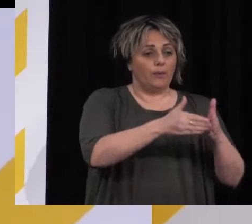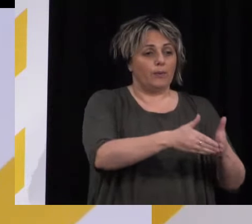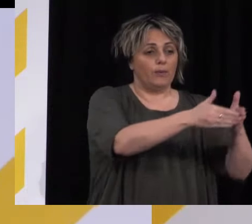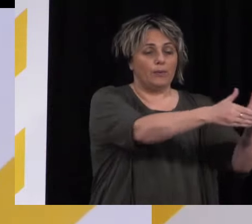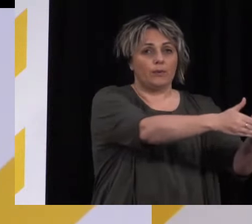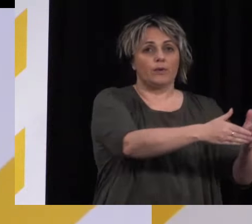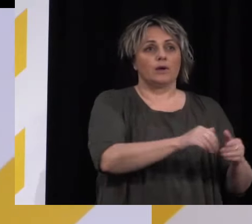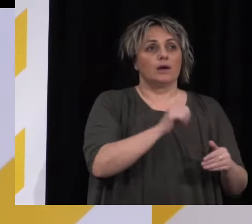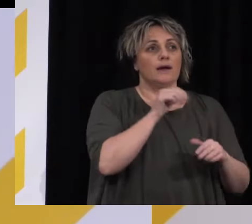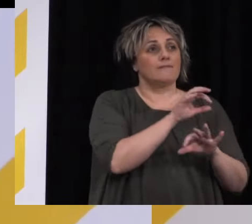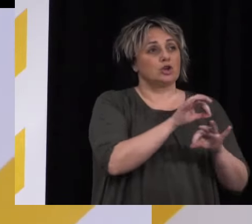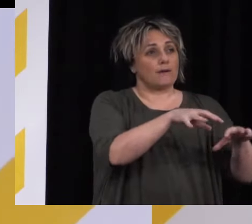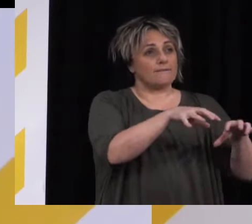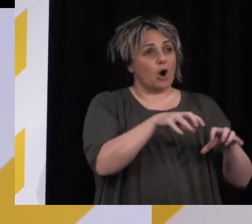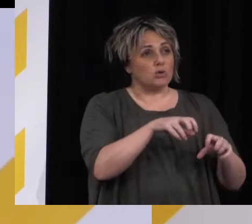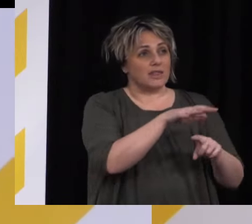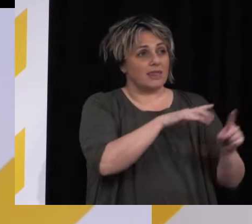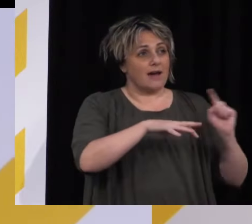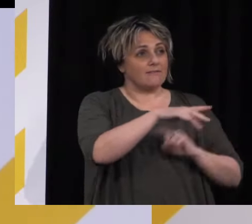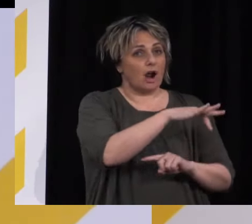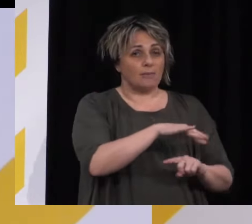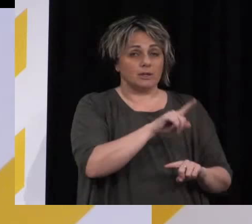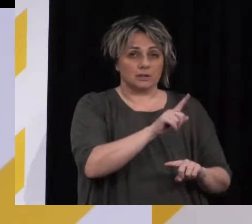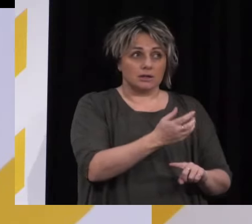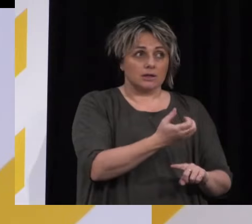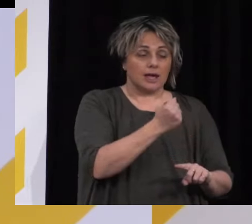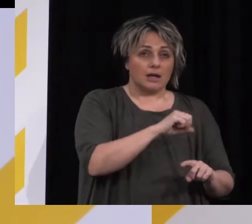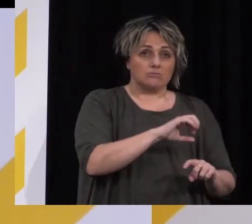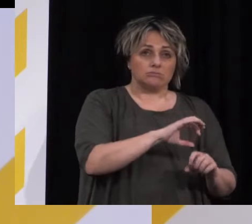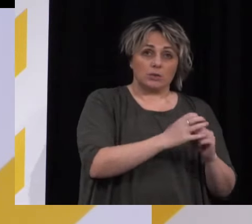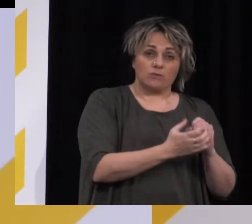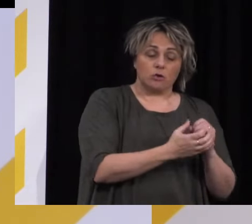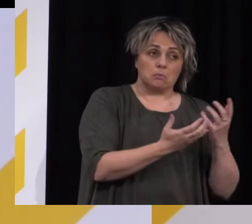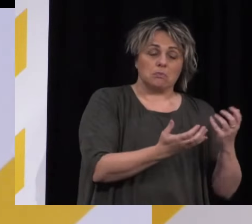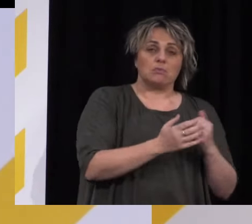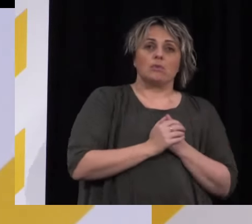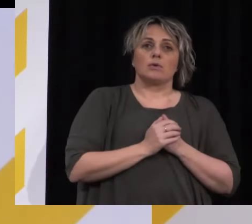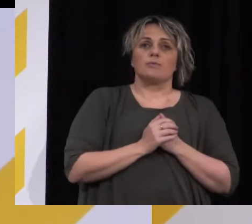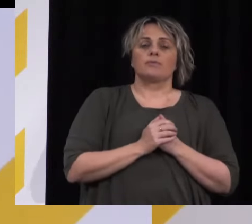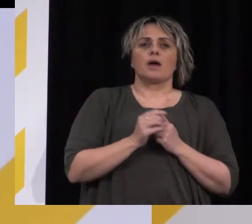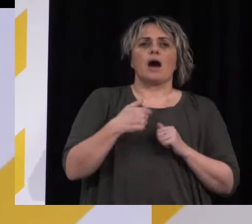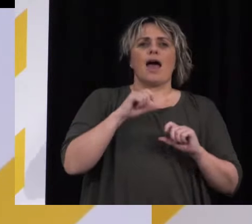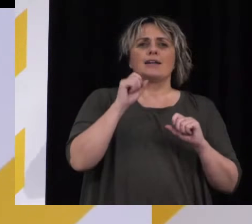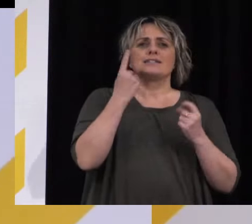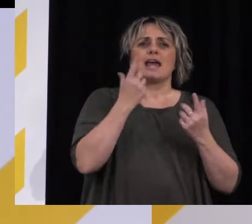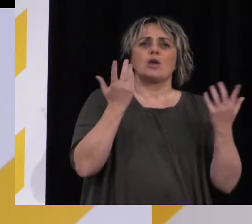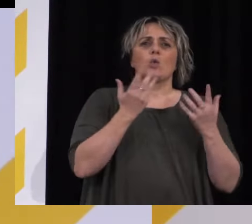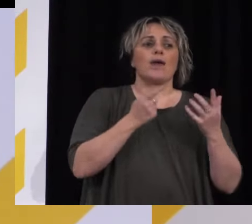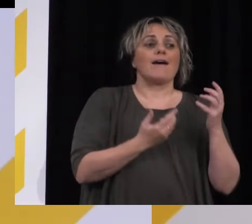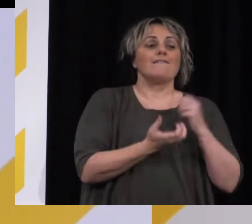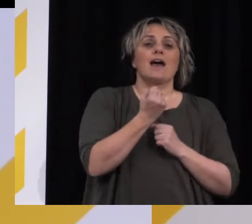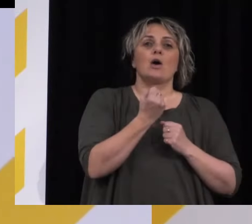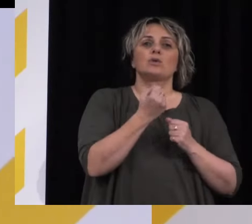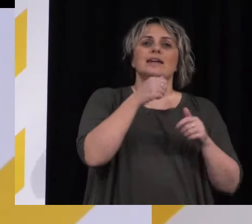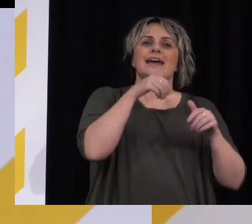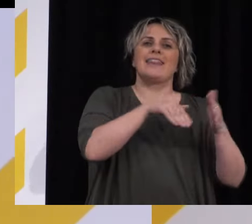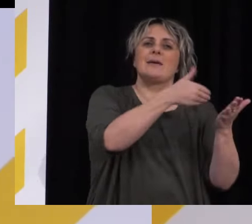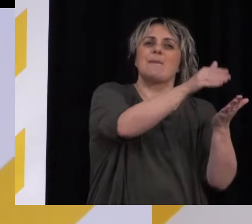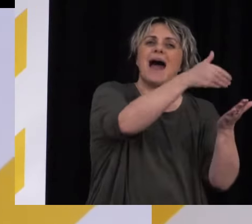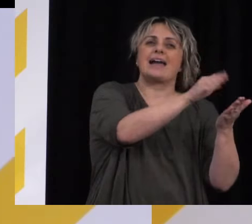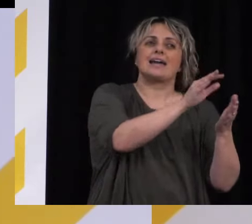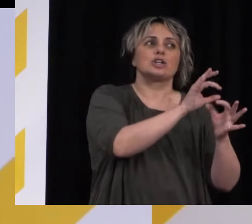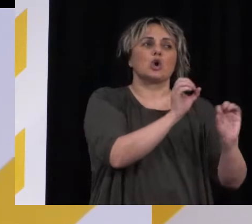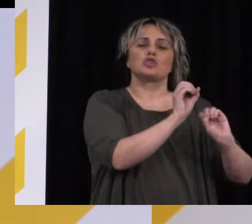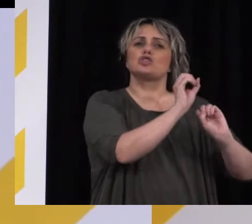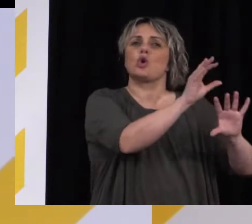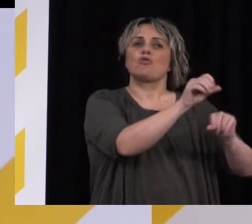environment. The second relevant piece of information, as I understand, it was picked up at market rather than within storage. So